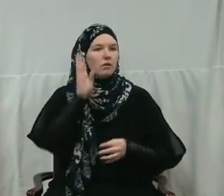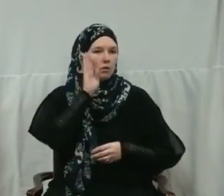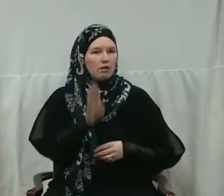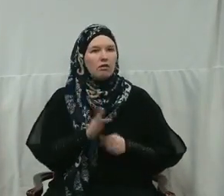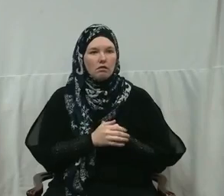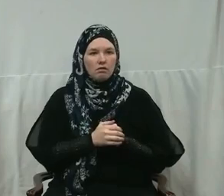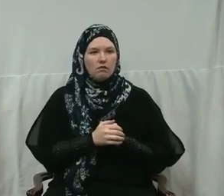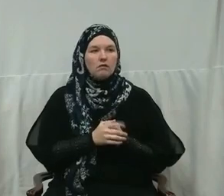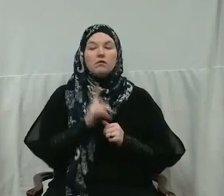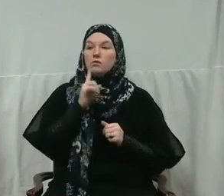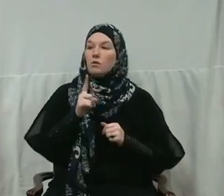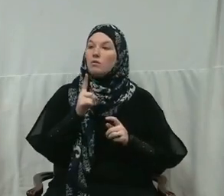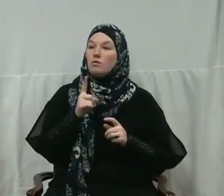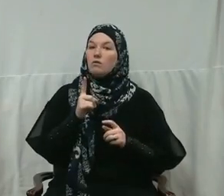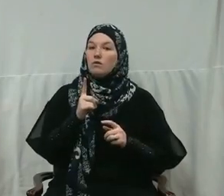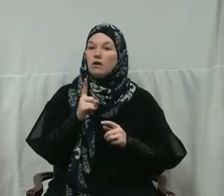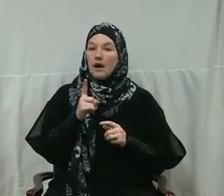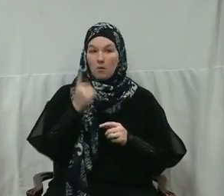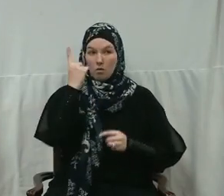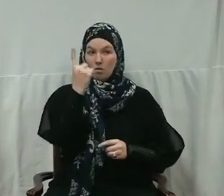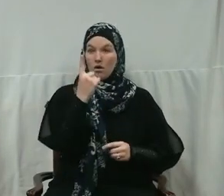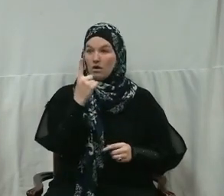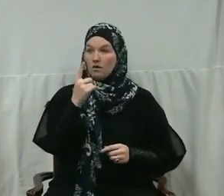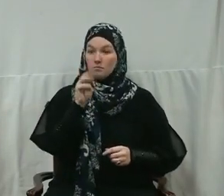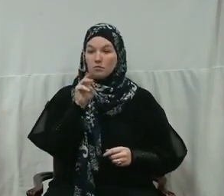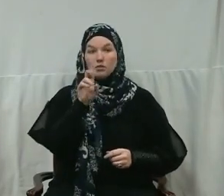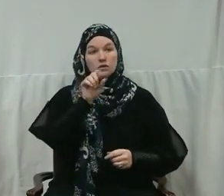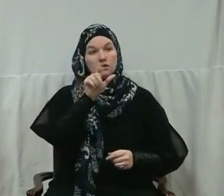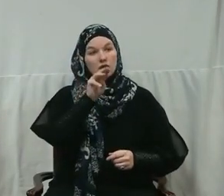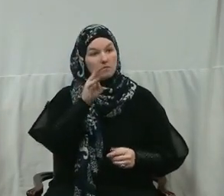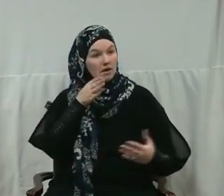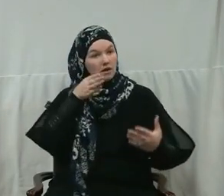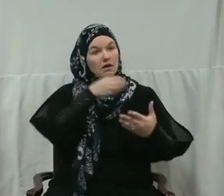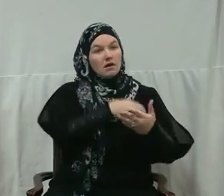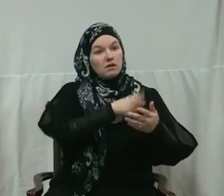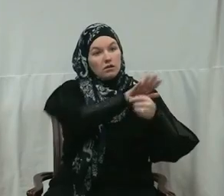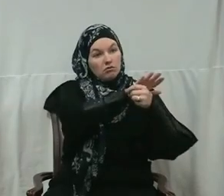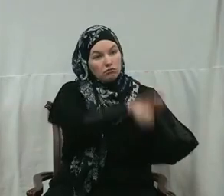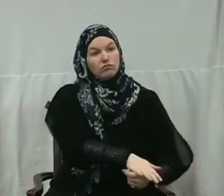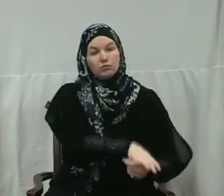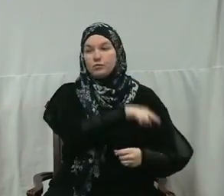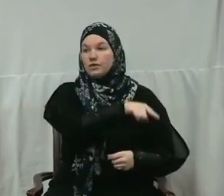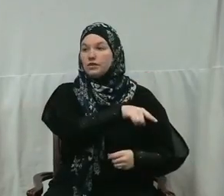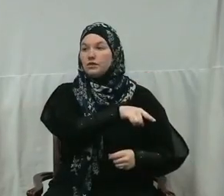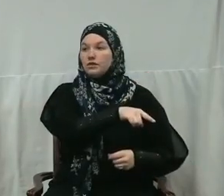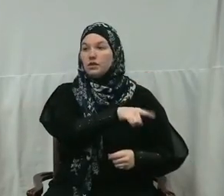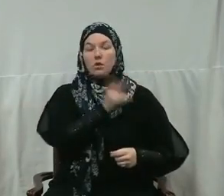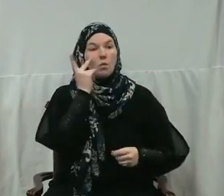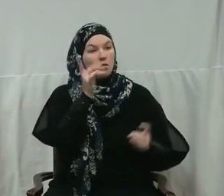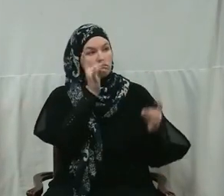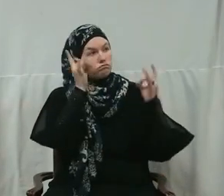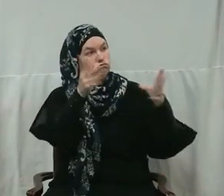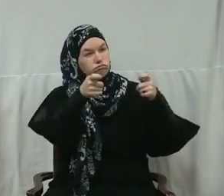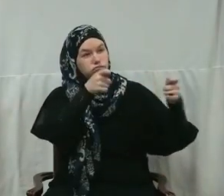So the ultimate position that a Muslim should take against oppression and oppressive regimes and tyrannies